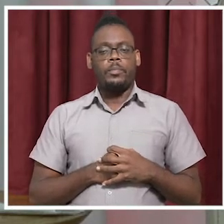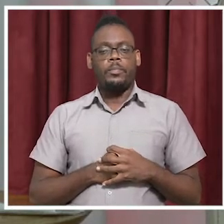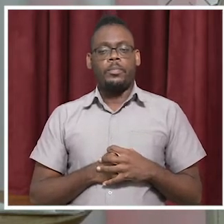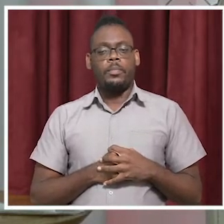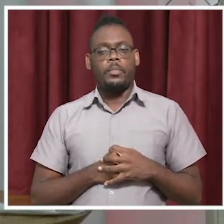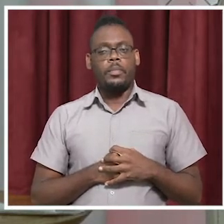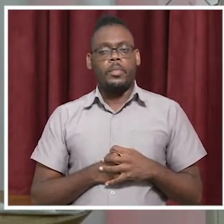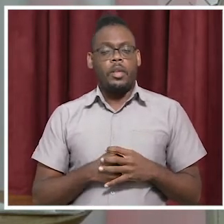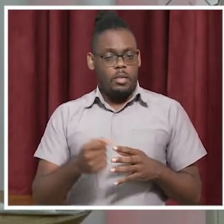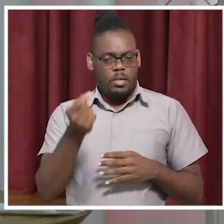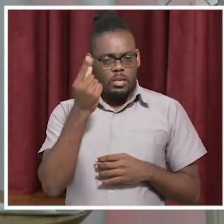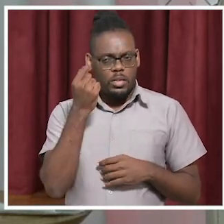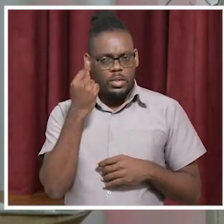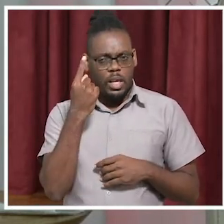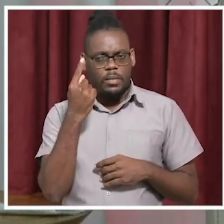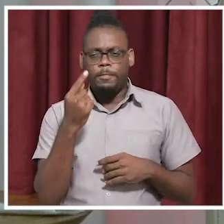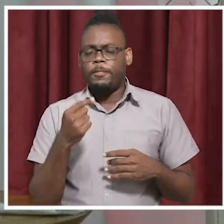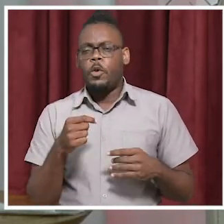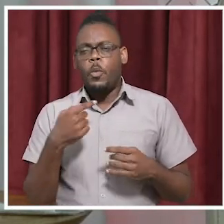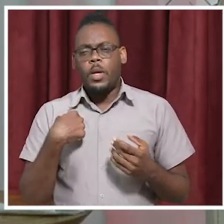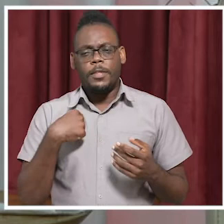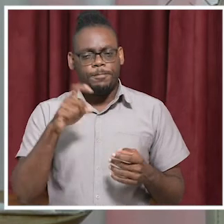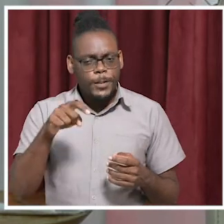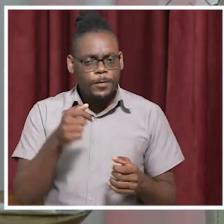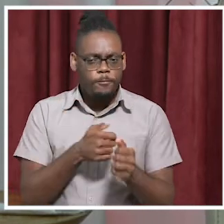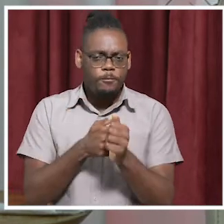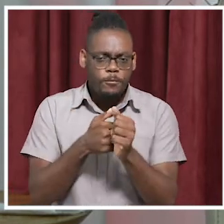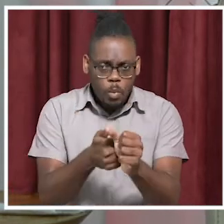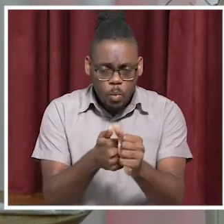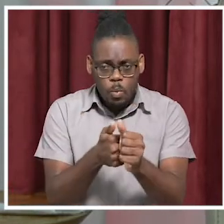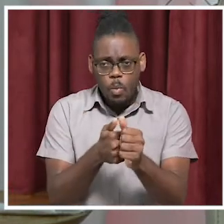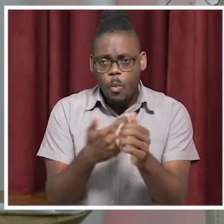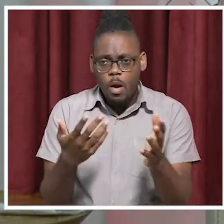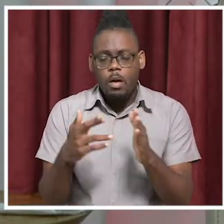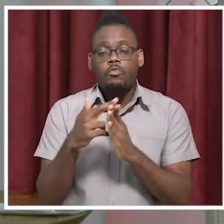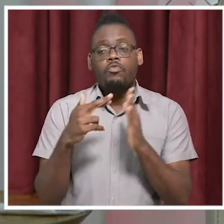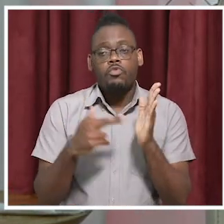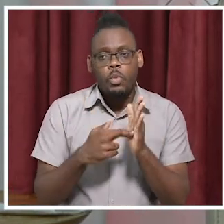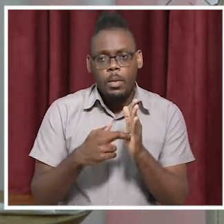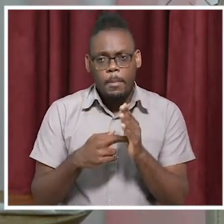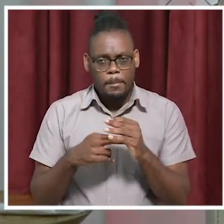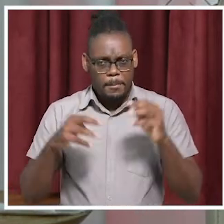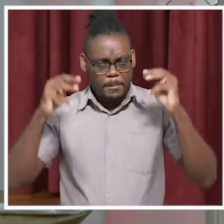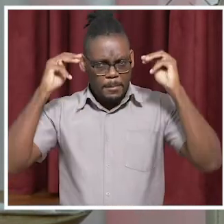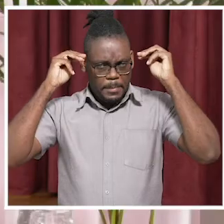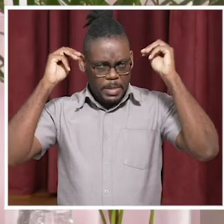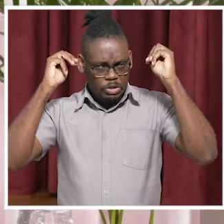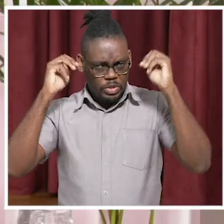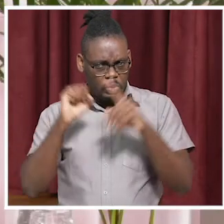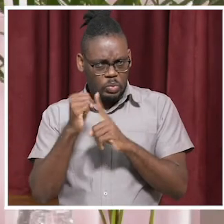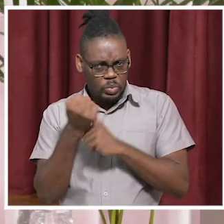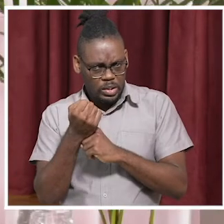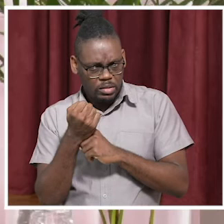being in place, but the Ministry of Social Development is still operating at the same hours? Yes, we are still operating 8 to